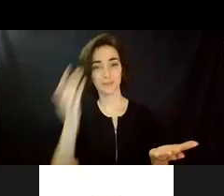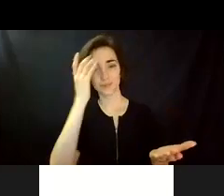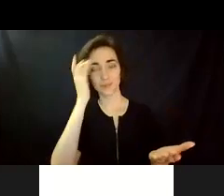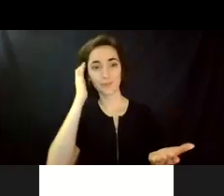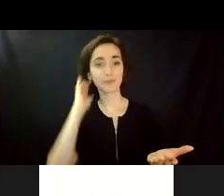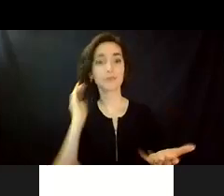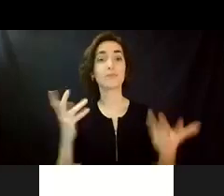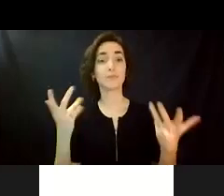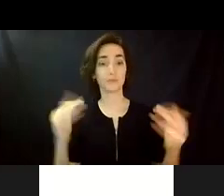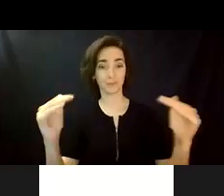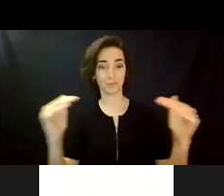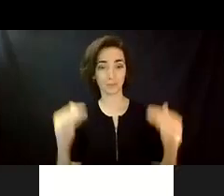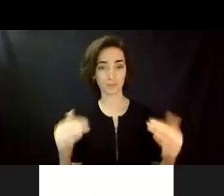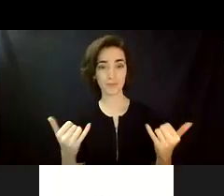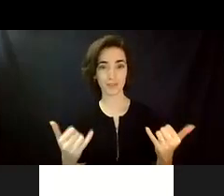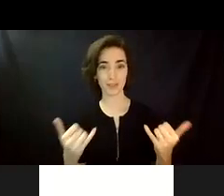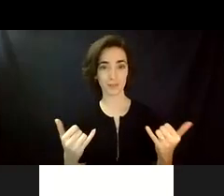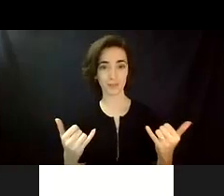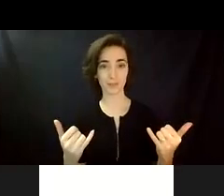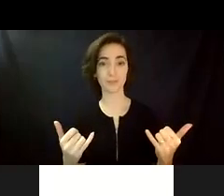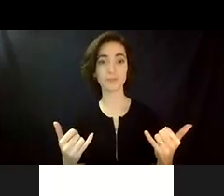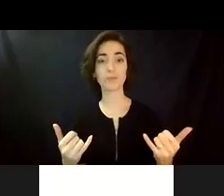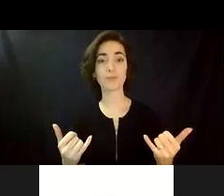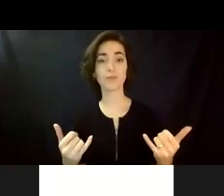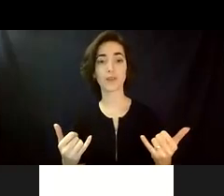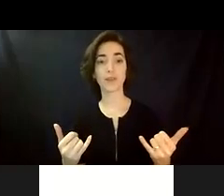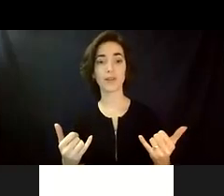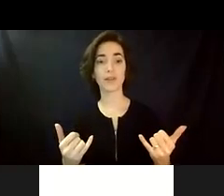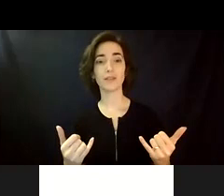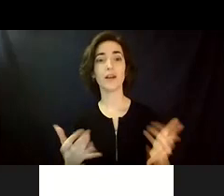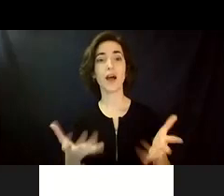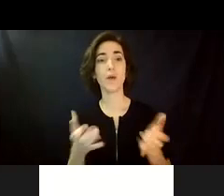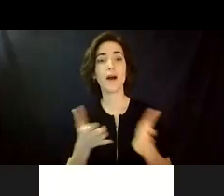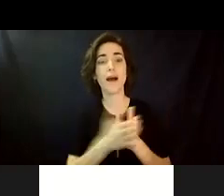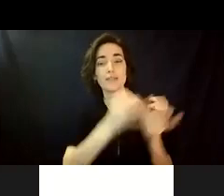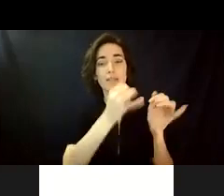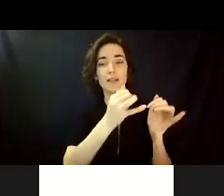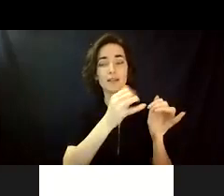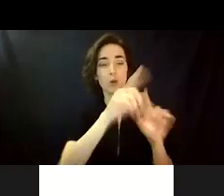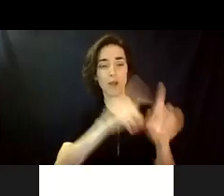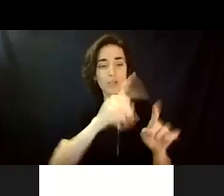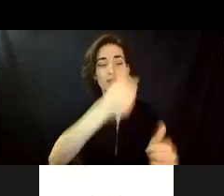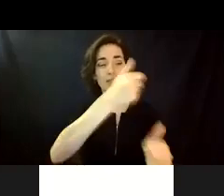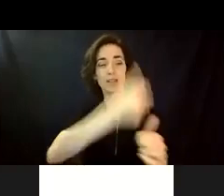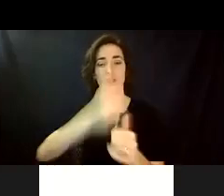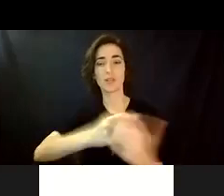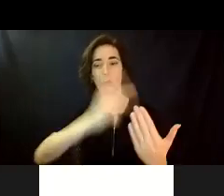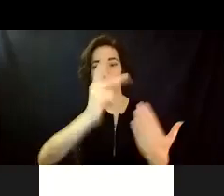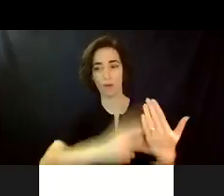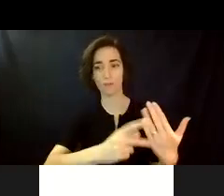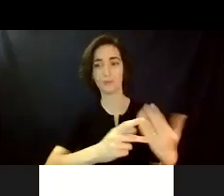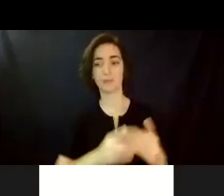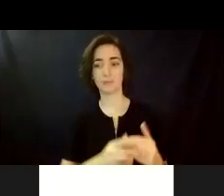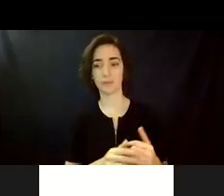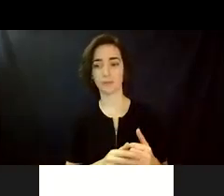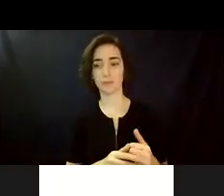what I'll be doing is now asking individual questions to different programs. I wanted